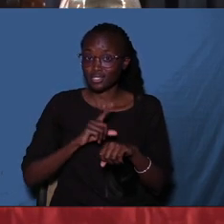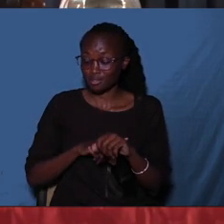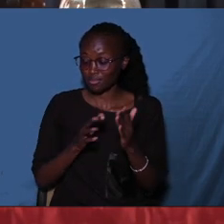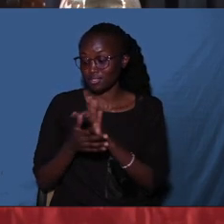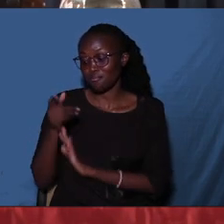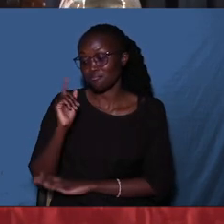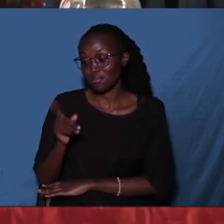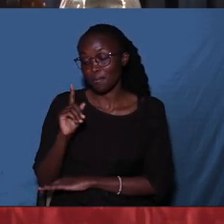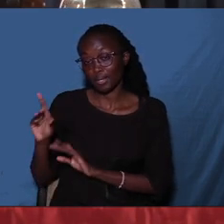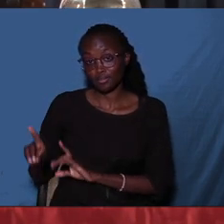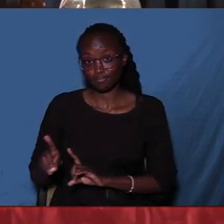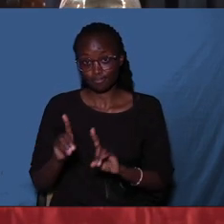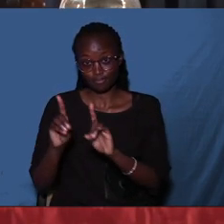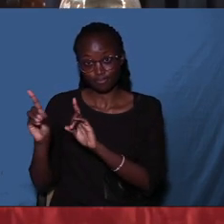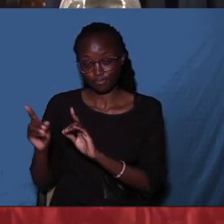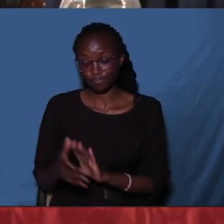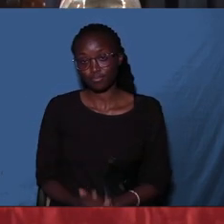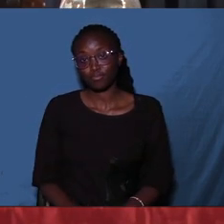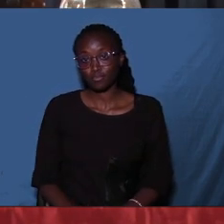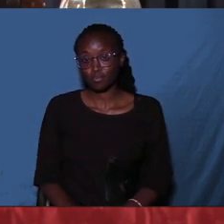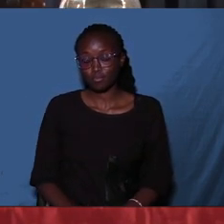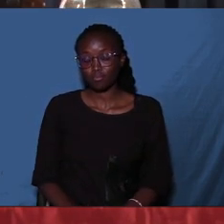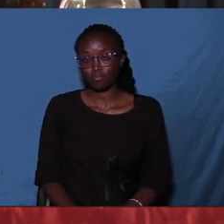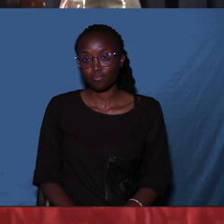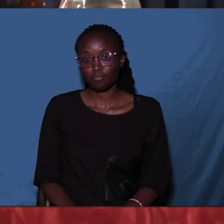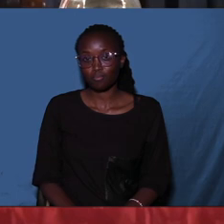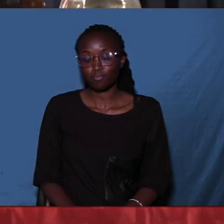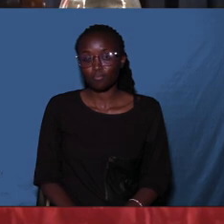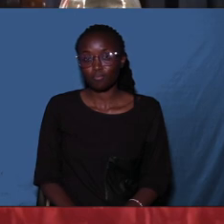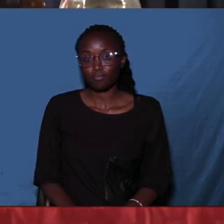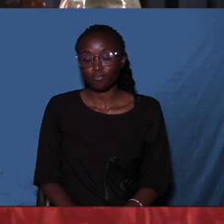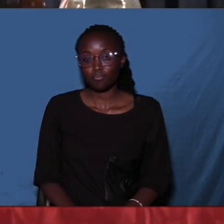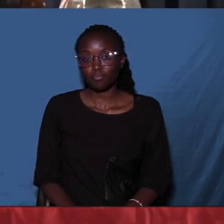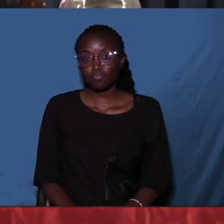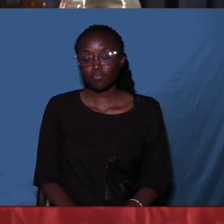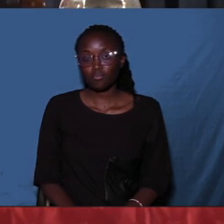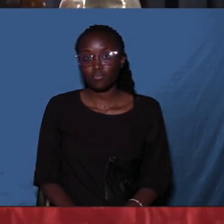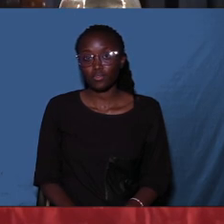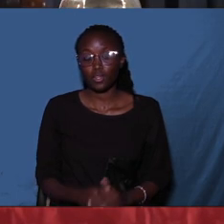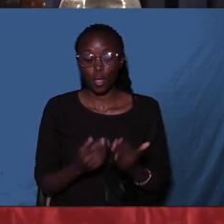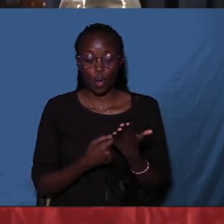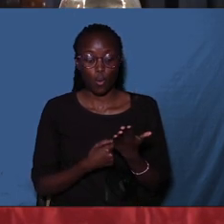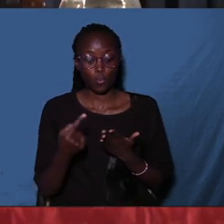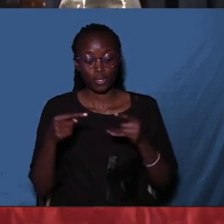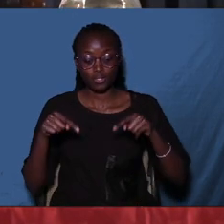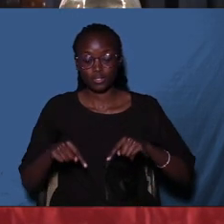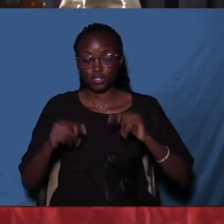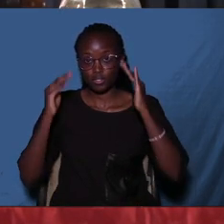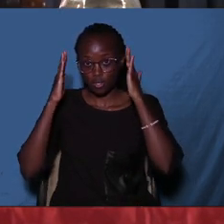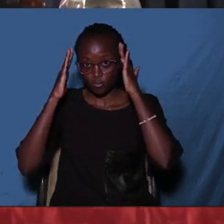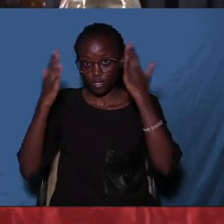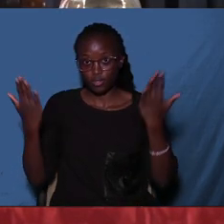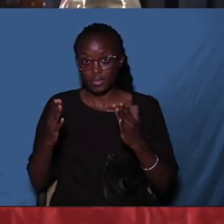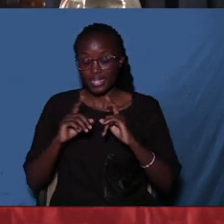was crucified is because of his stand, and he was pointing out hypocrisy. And this week we are looking at the sin